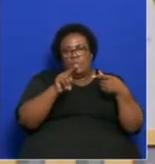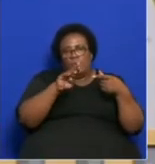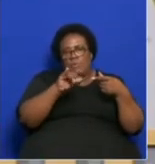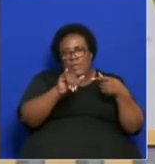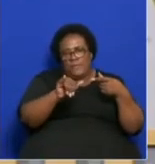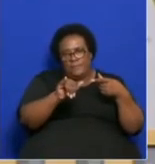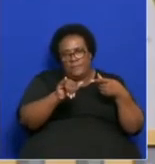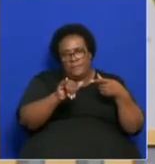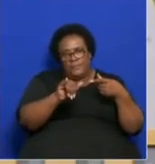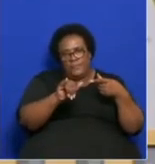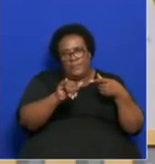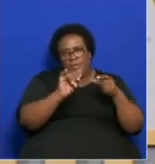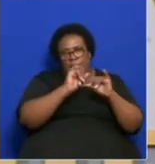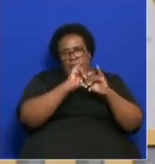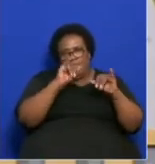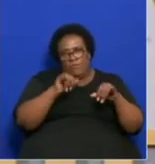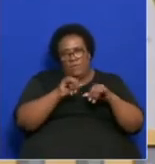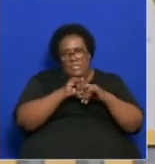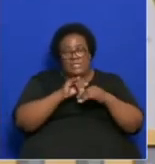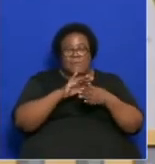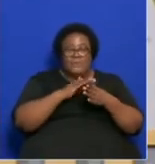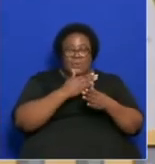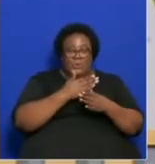since the matter,